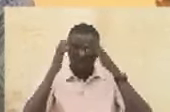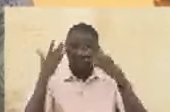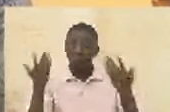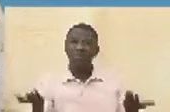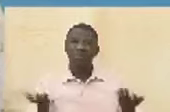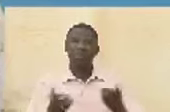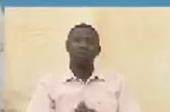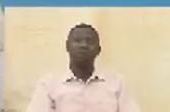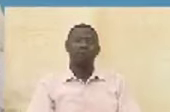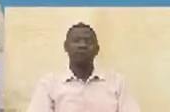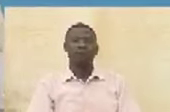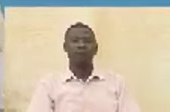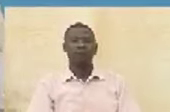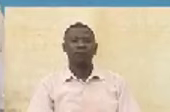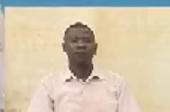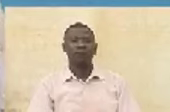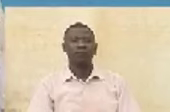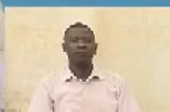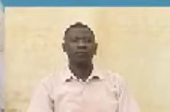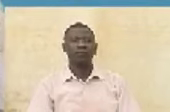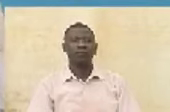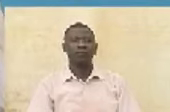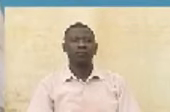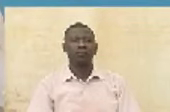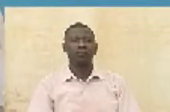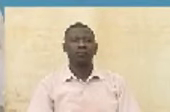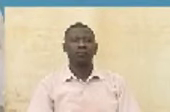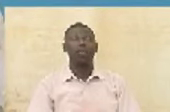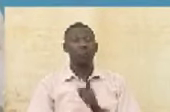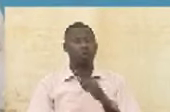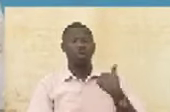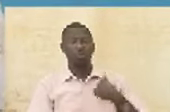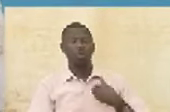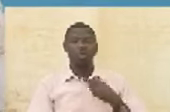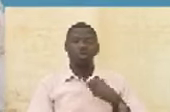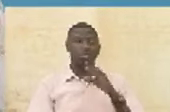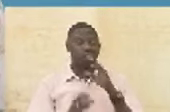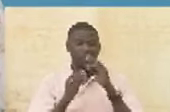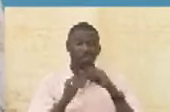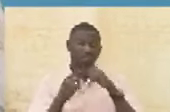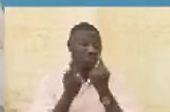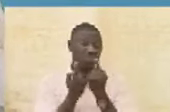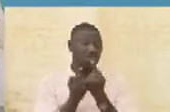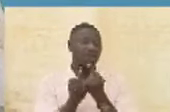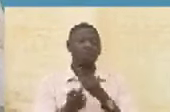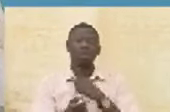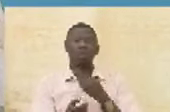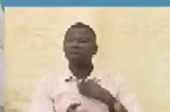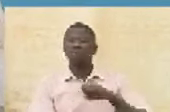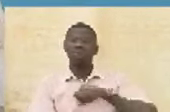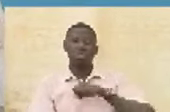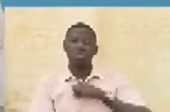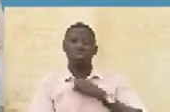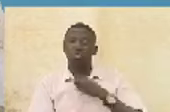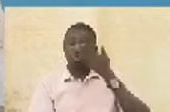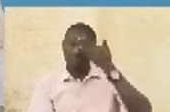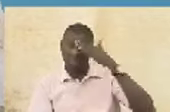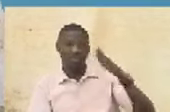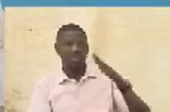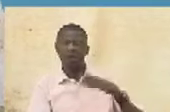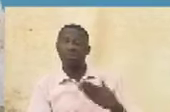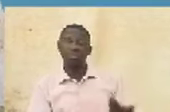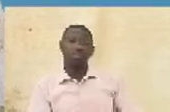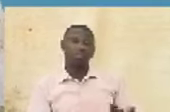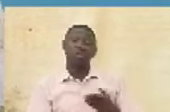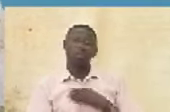manke songati fo pour yi hado kama isiboji. Some people said certain things which were not there, which they didn't commit, which